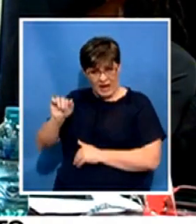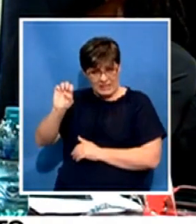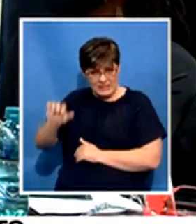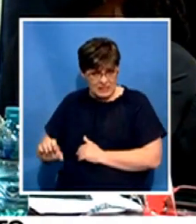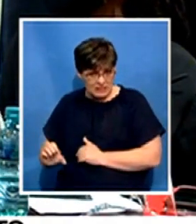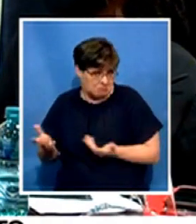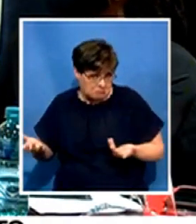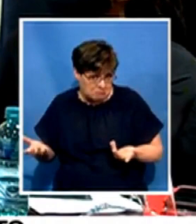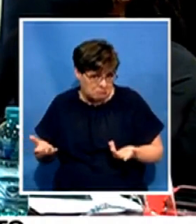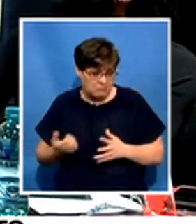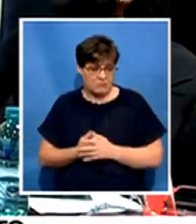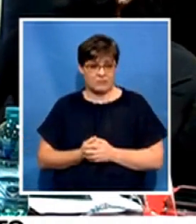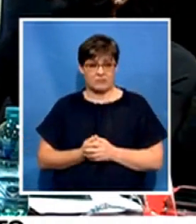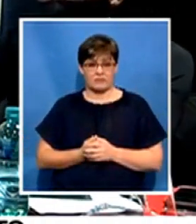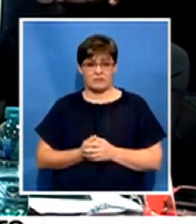Leadership.